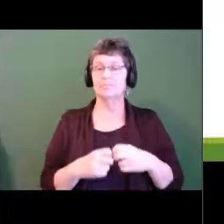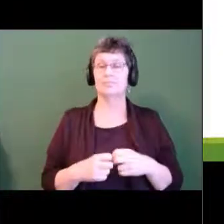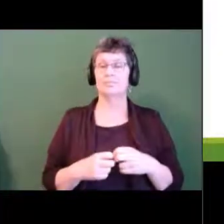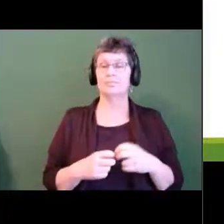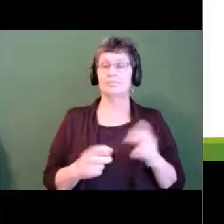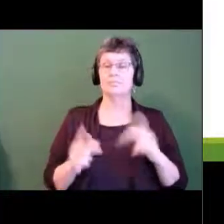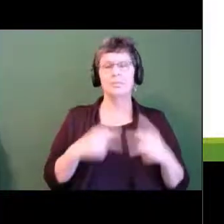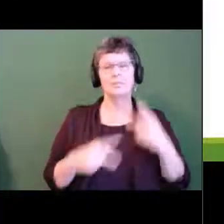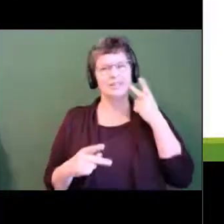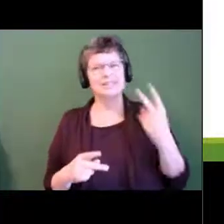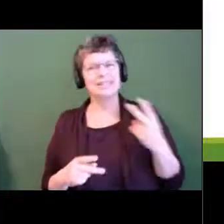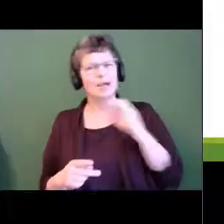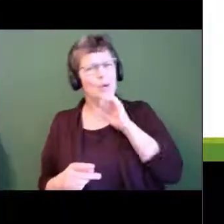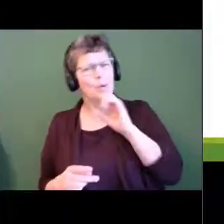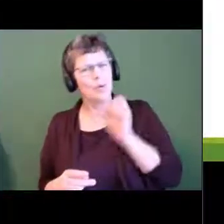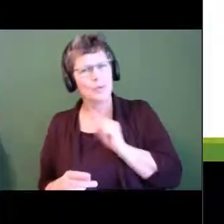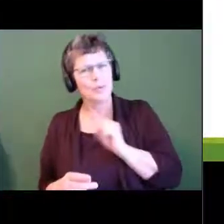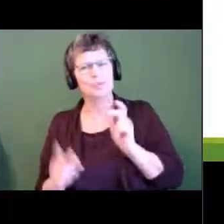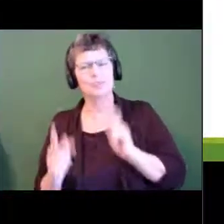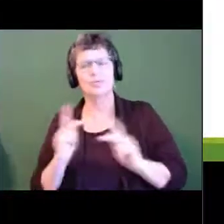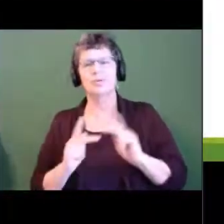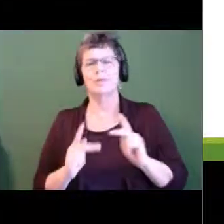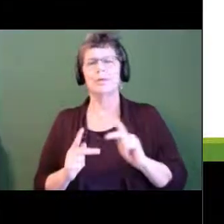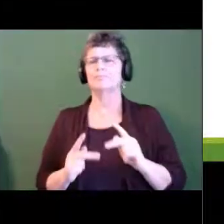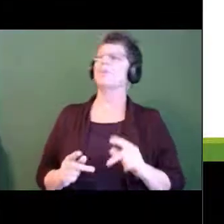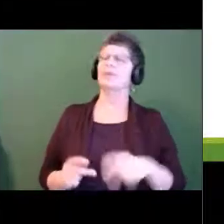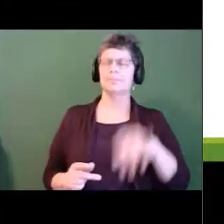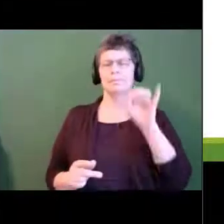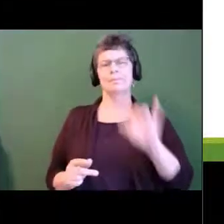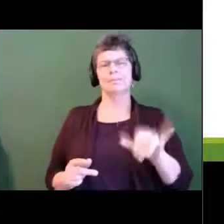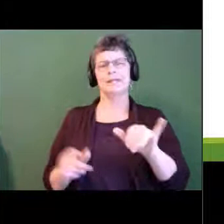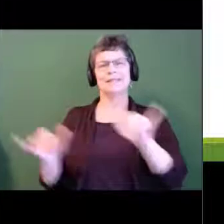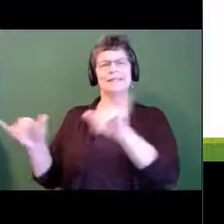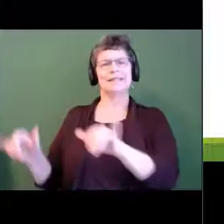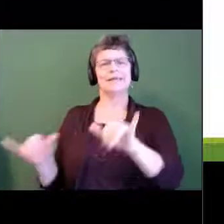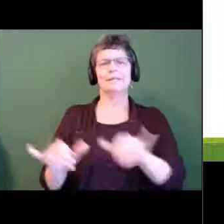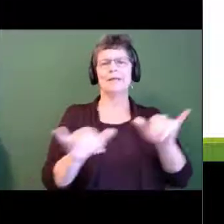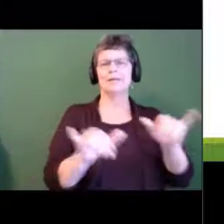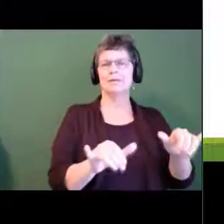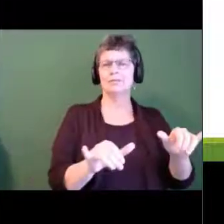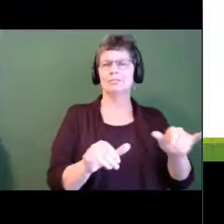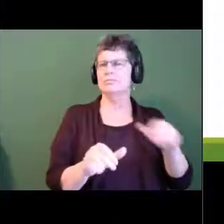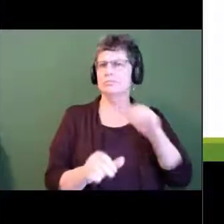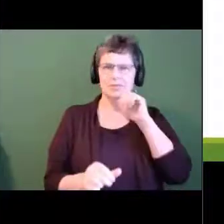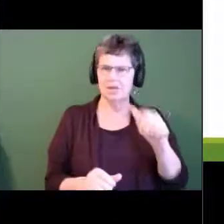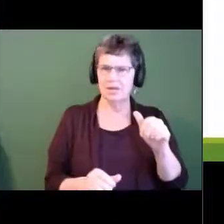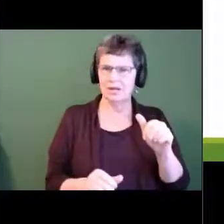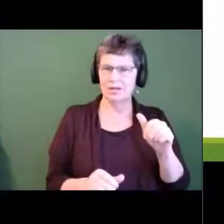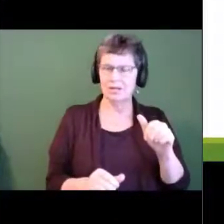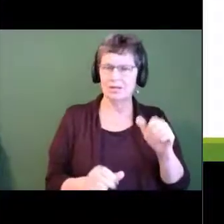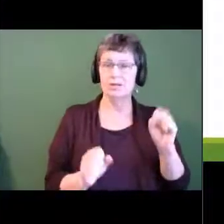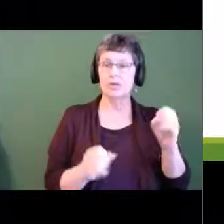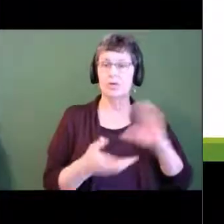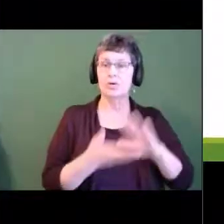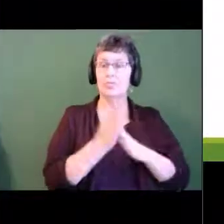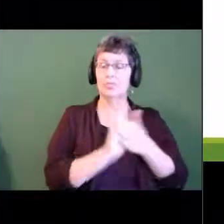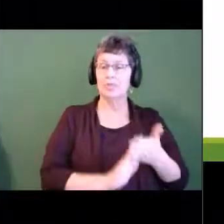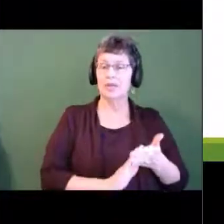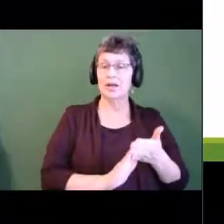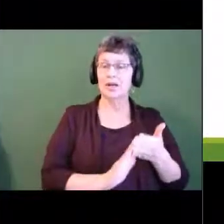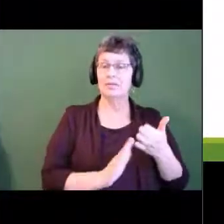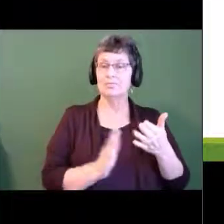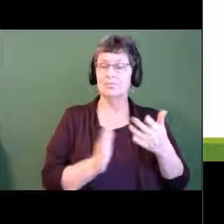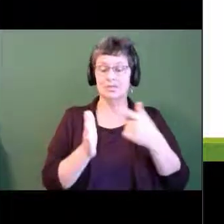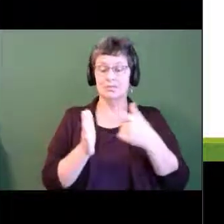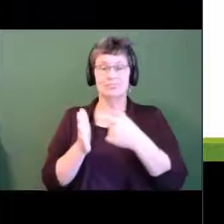people in stereotypical ways. That can lead to discrimination against individuals or groups simply because of age. You've heard, likely